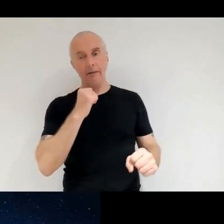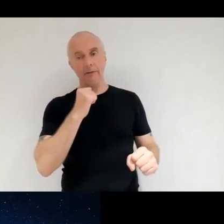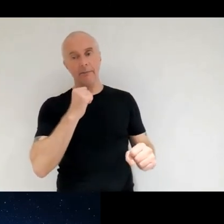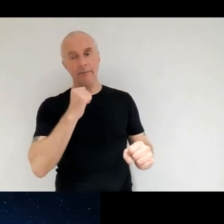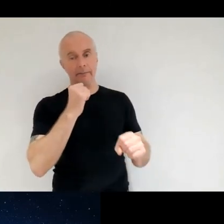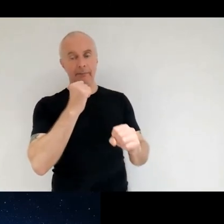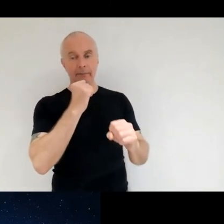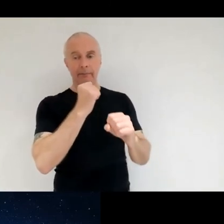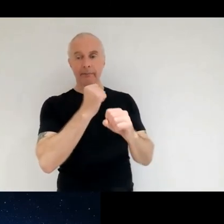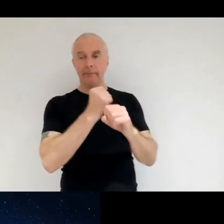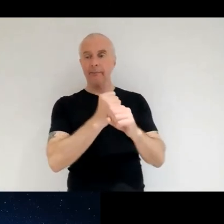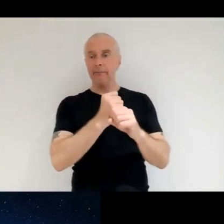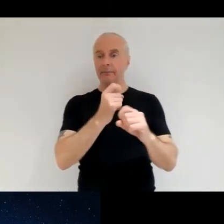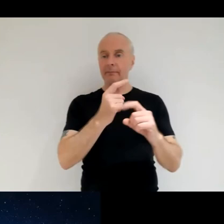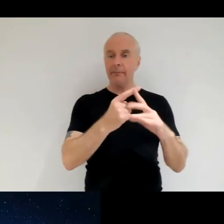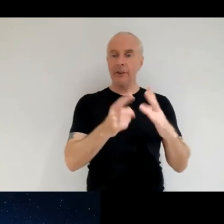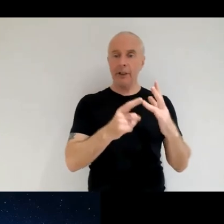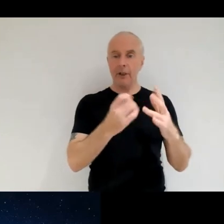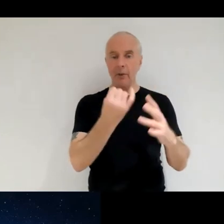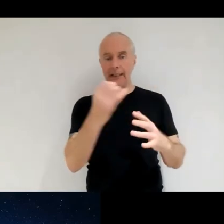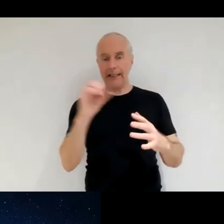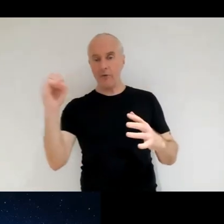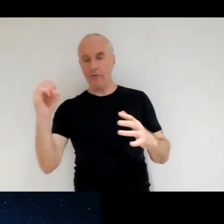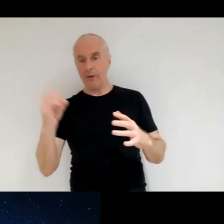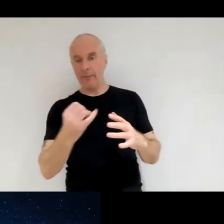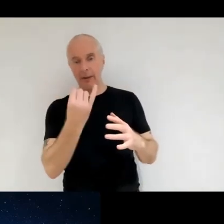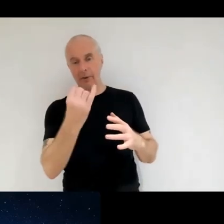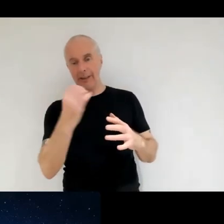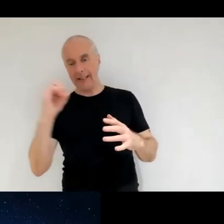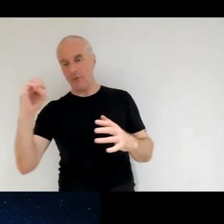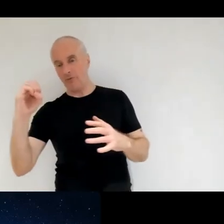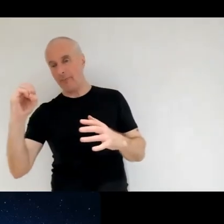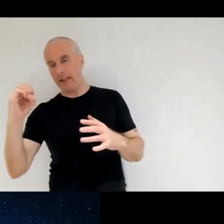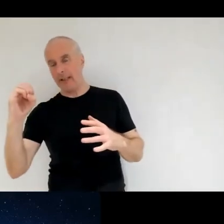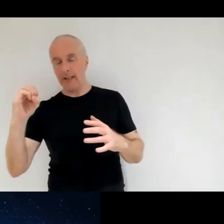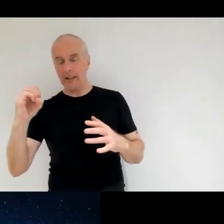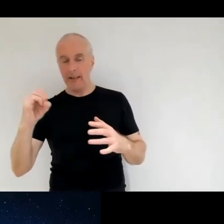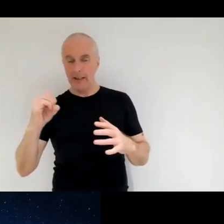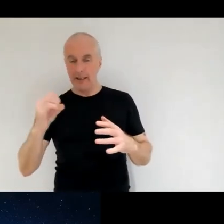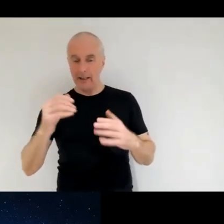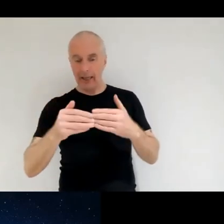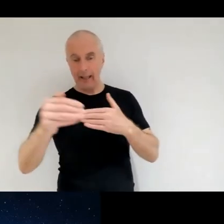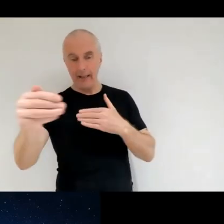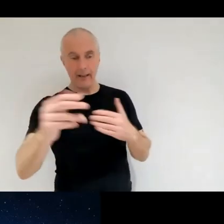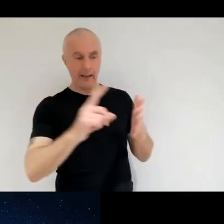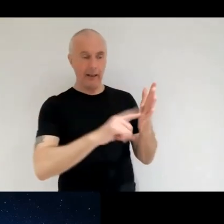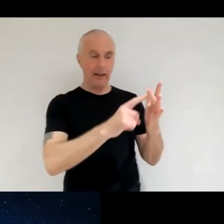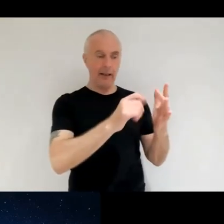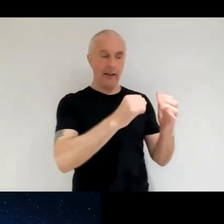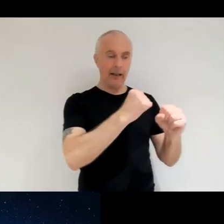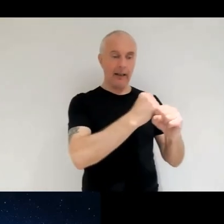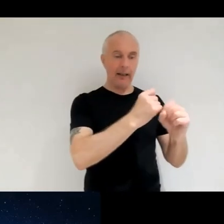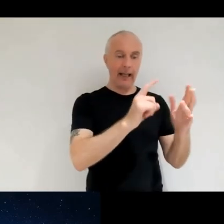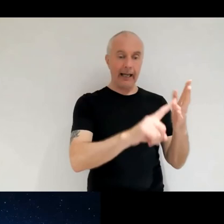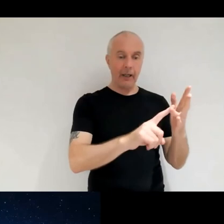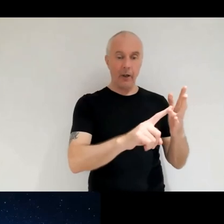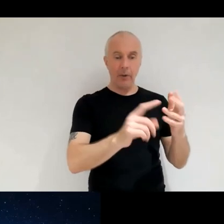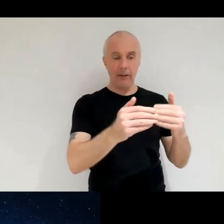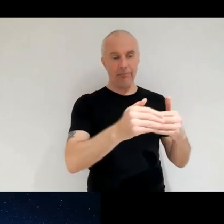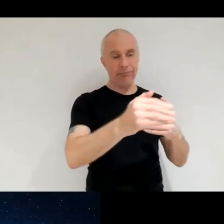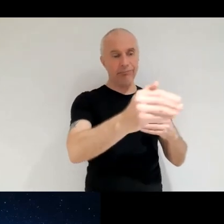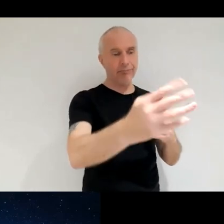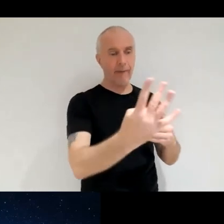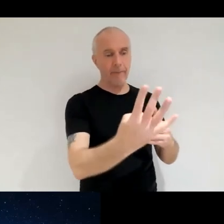in length and essentially used for technical development, whilst LIGO is about 4 kilometers. The question is there a minimum size for a